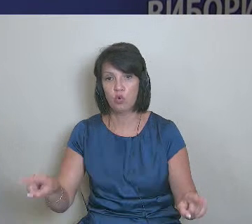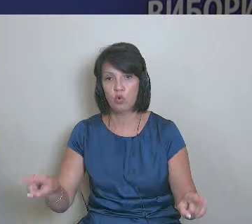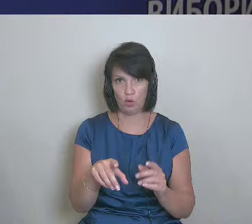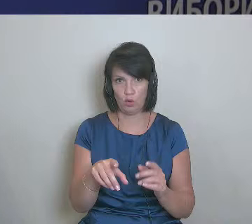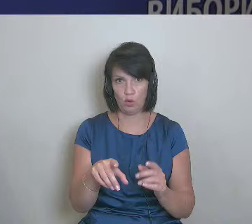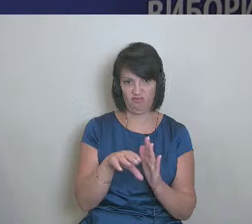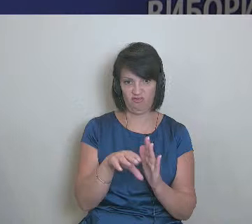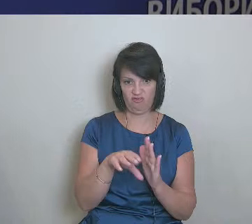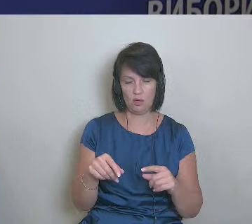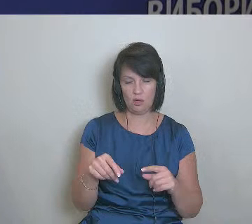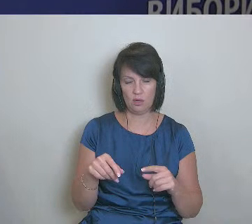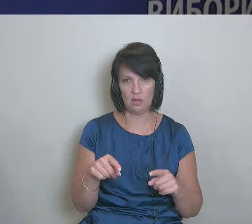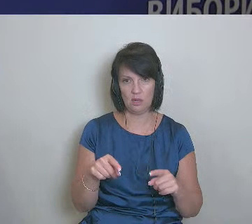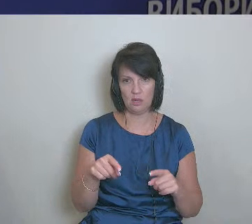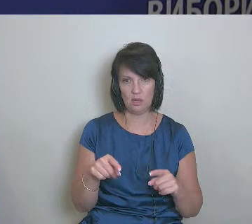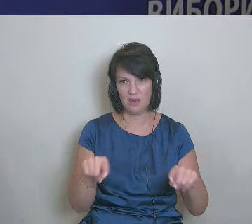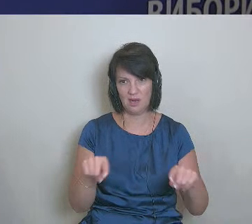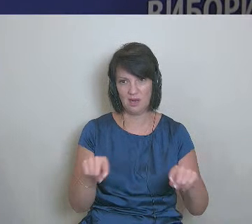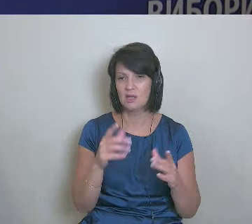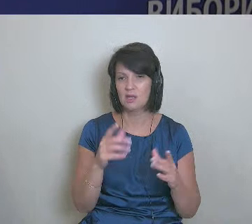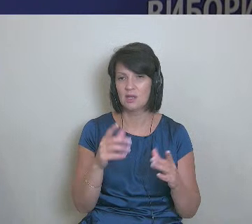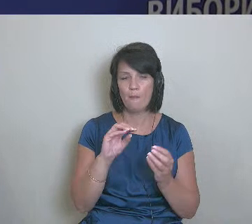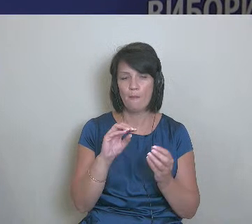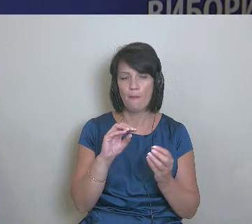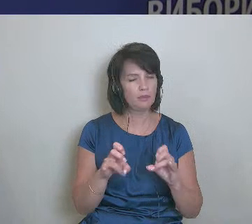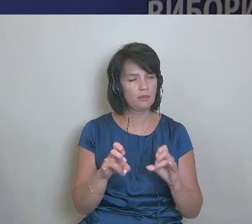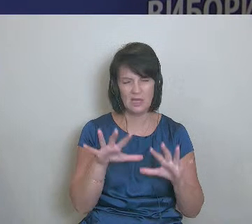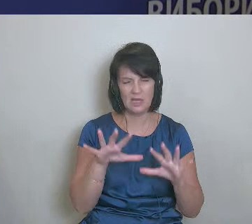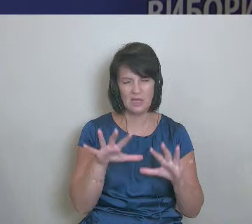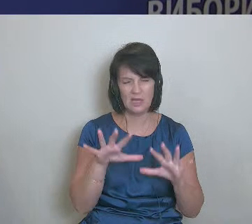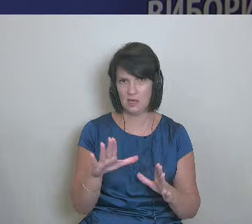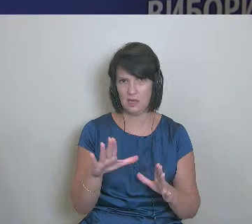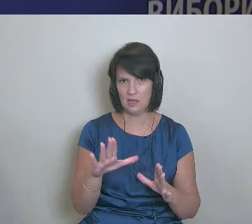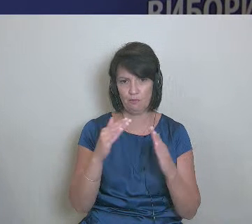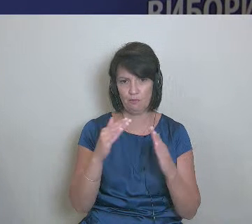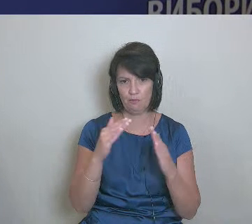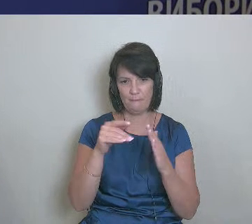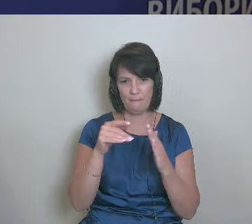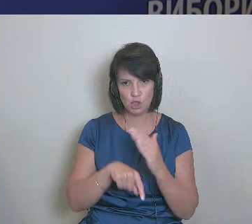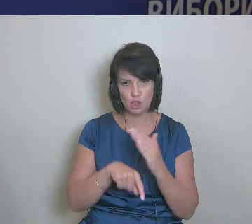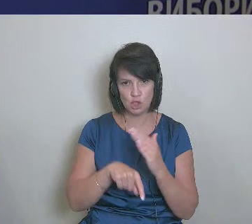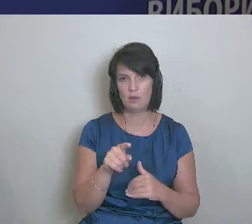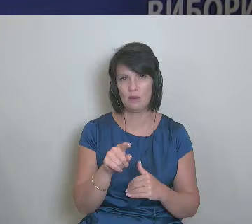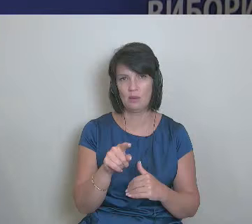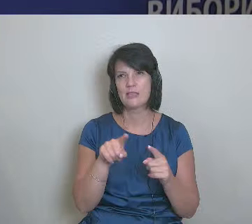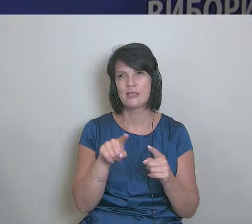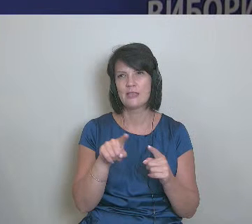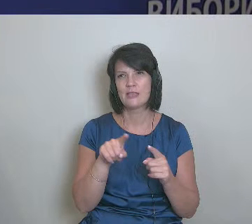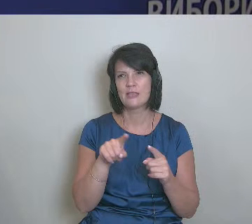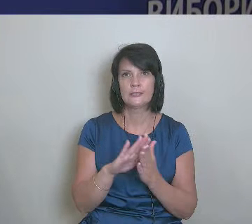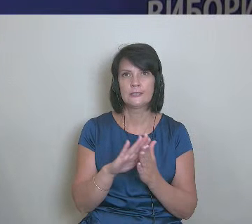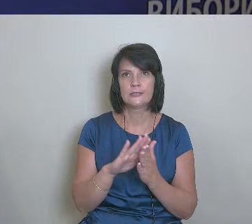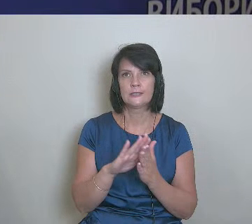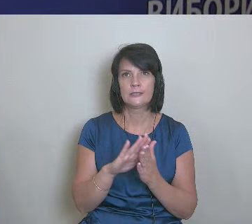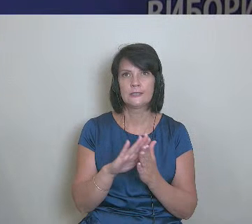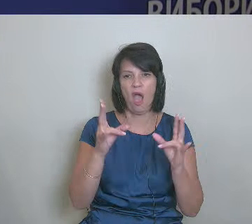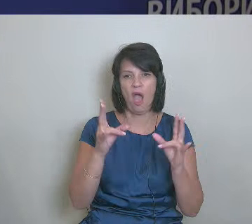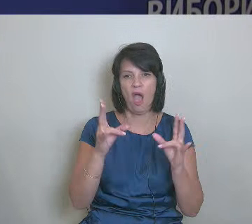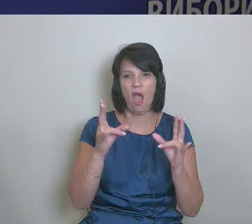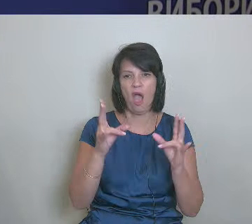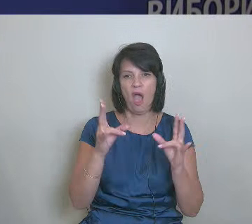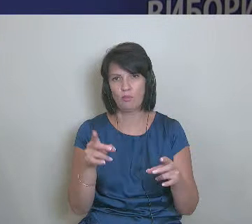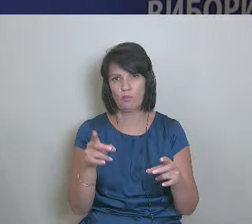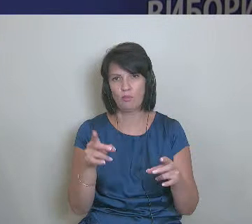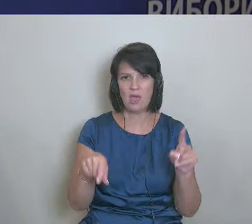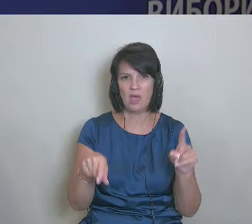polling station. It's easier and less costly to do rather than set up a separate PSC.